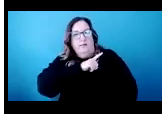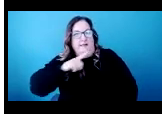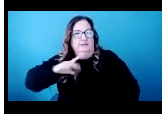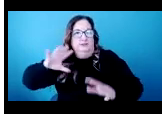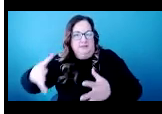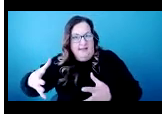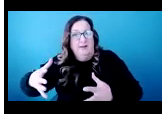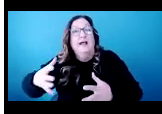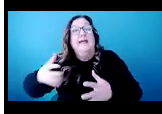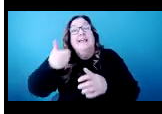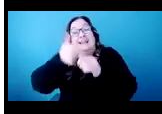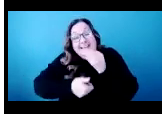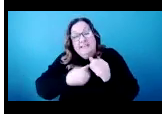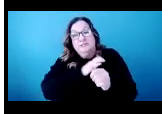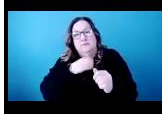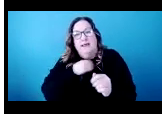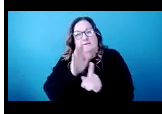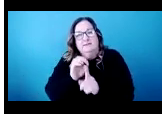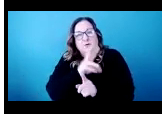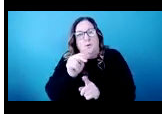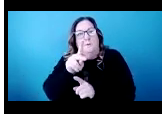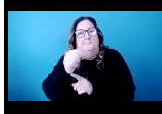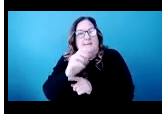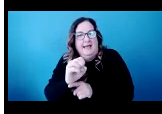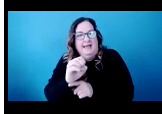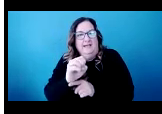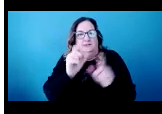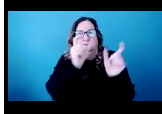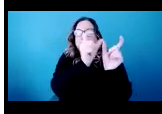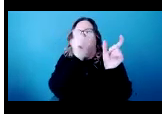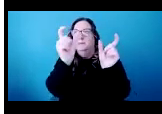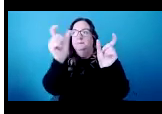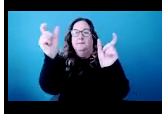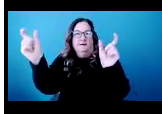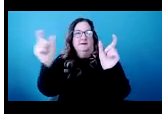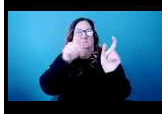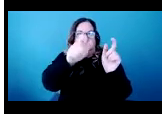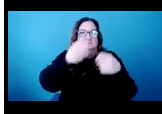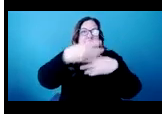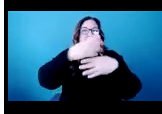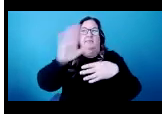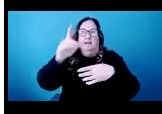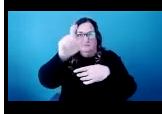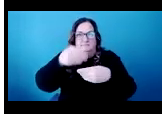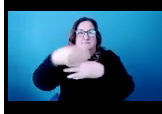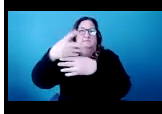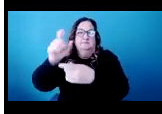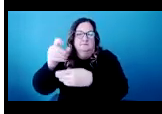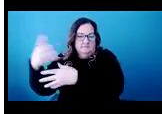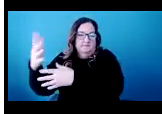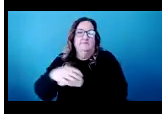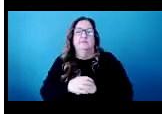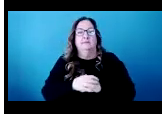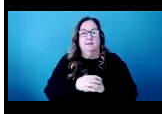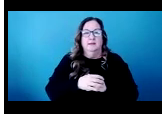site. The committees that we tend to see the most often in disability related issues are Health